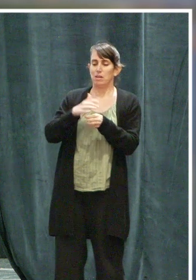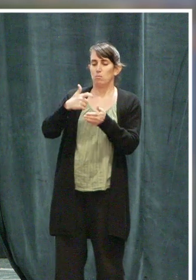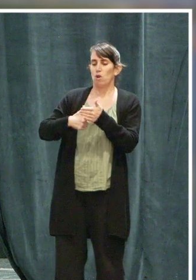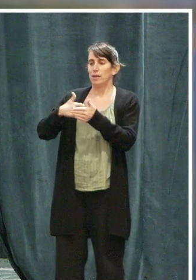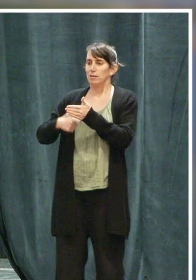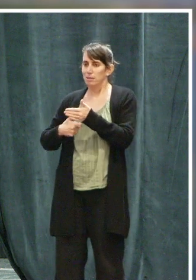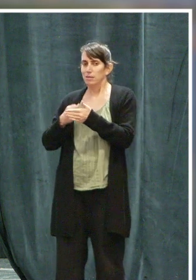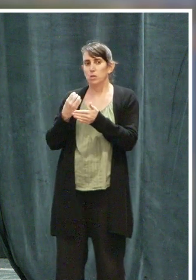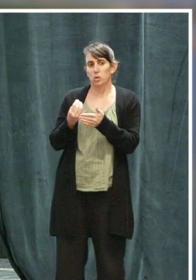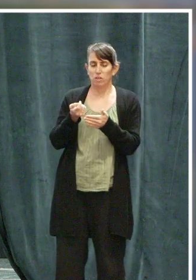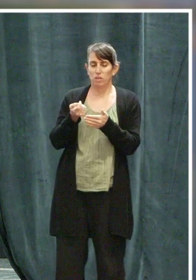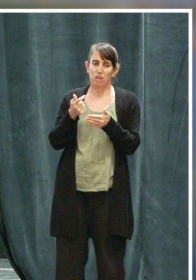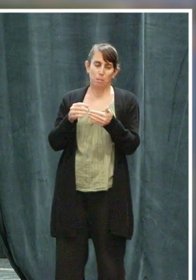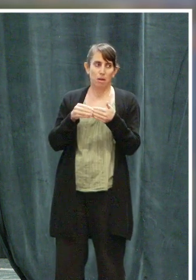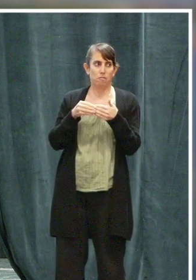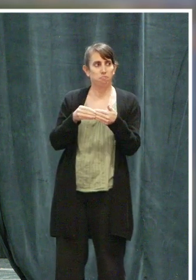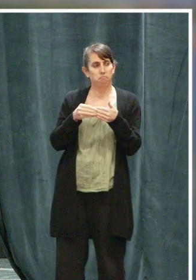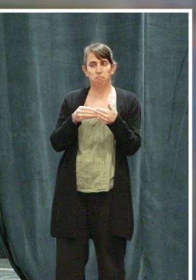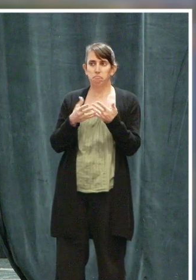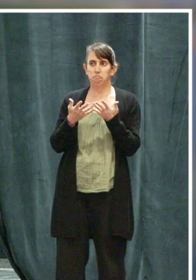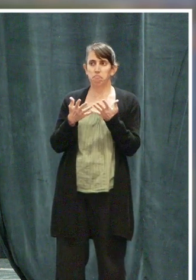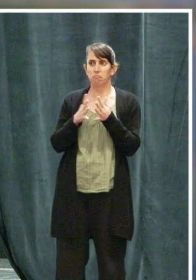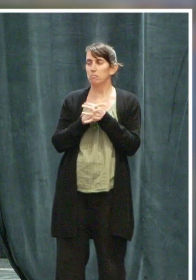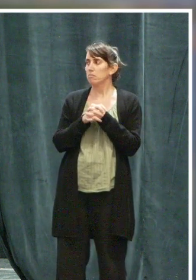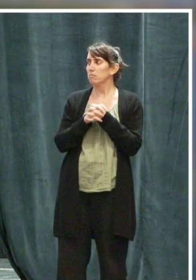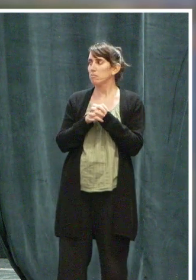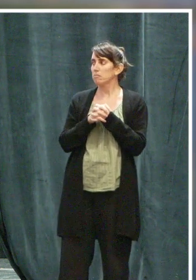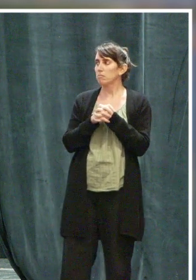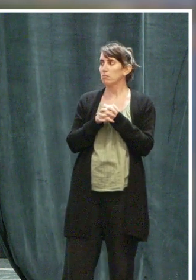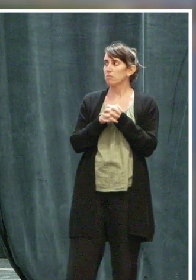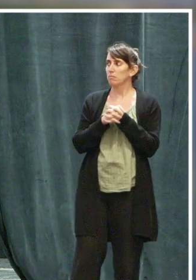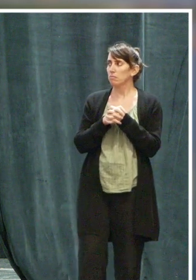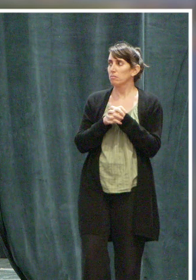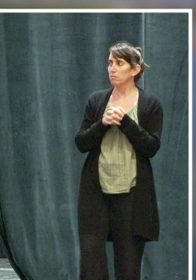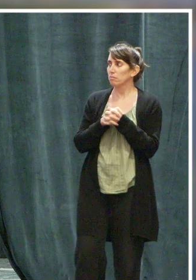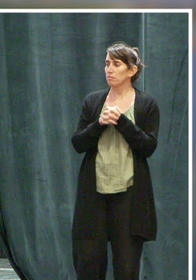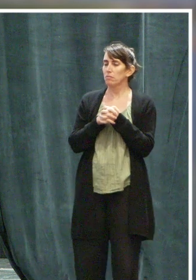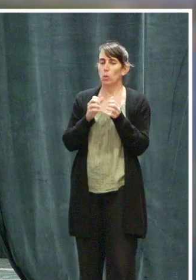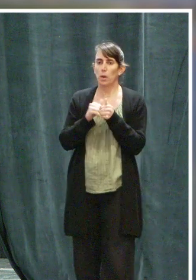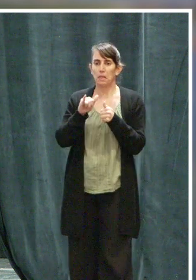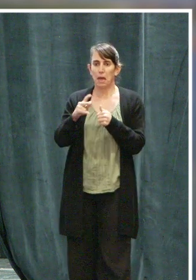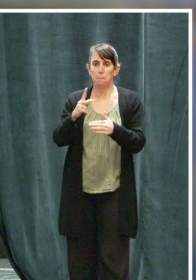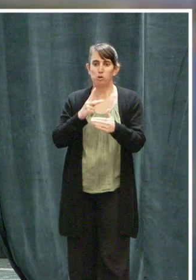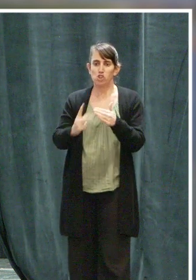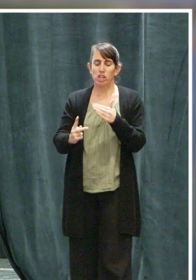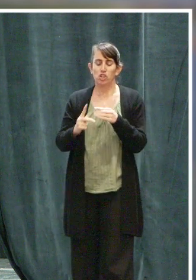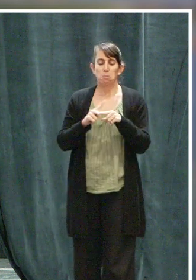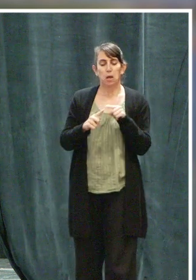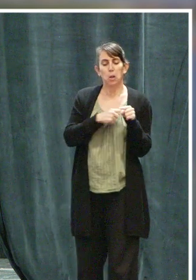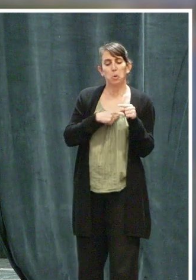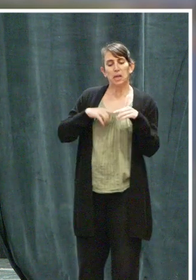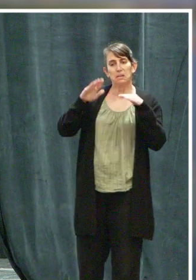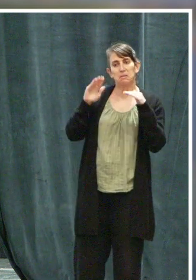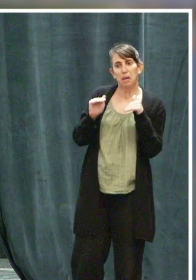bit of float in that that projection, but we anticipate it'll